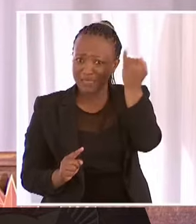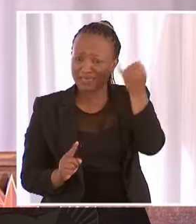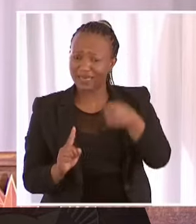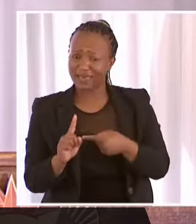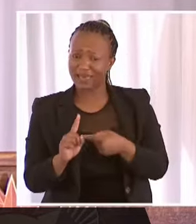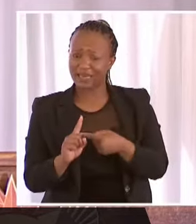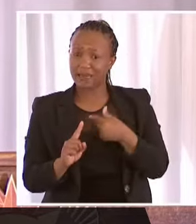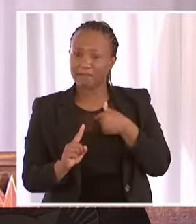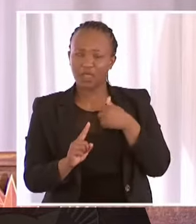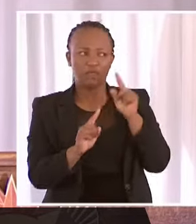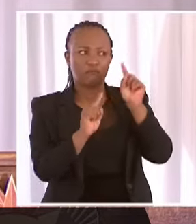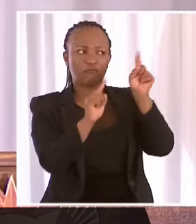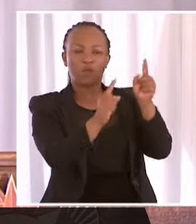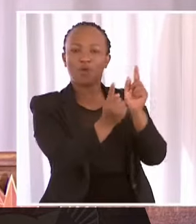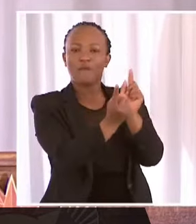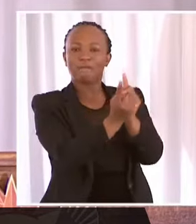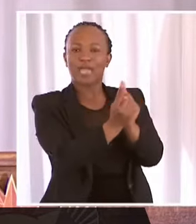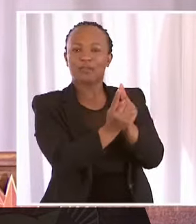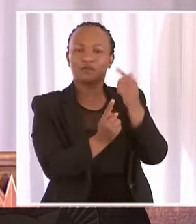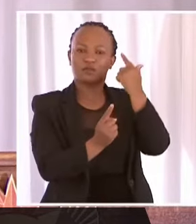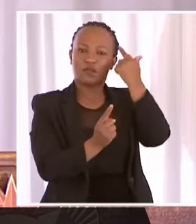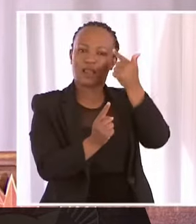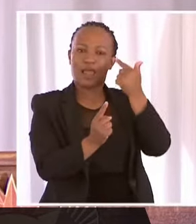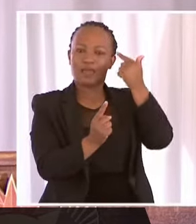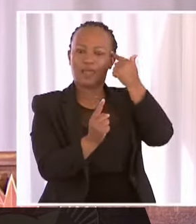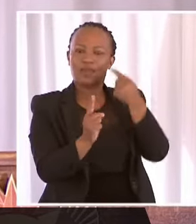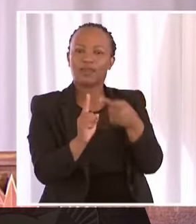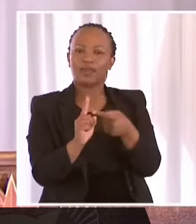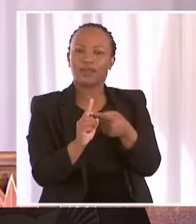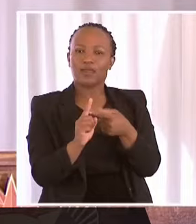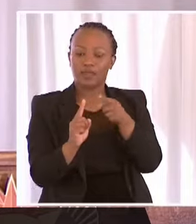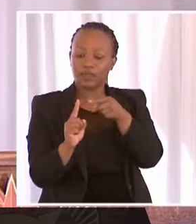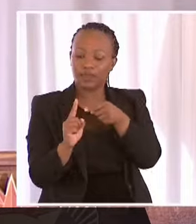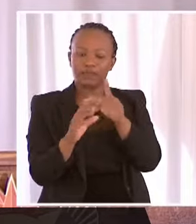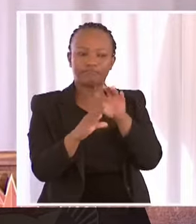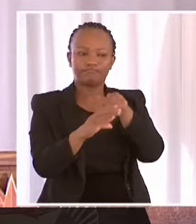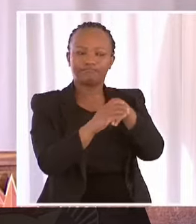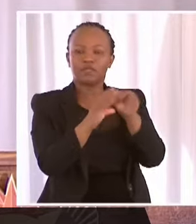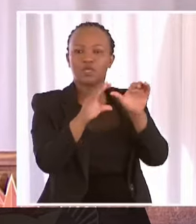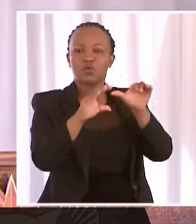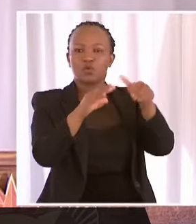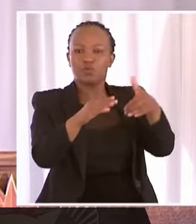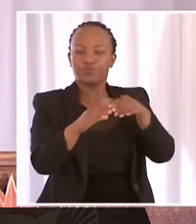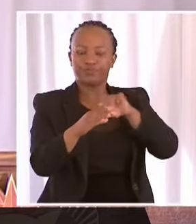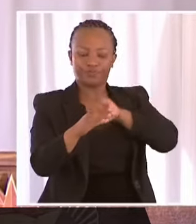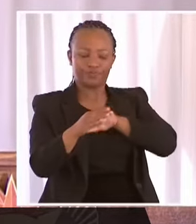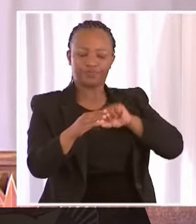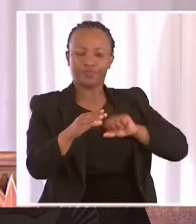in London. He was part of a group of comrades who were there,